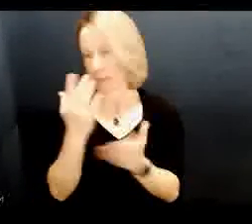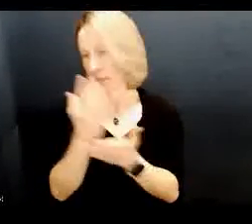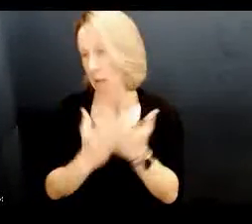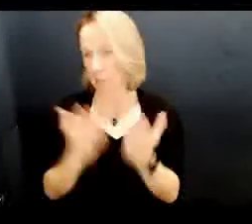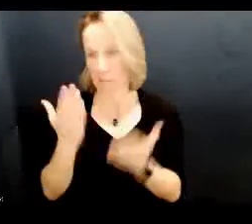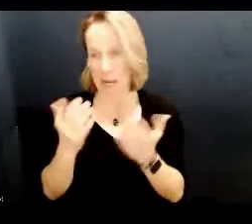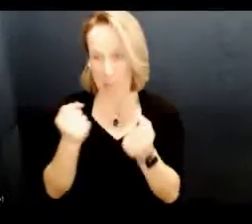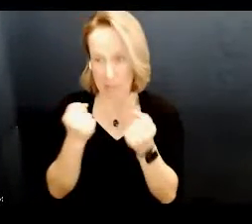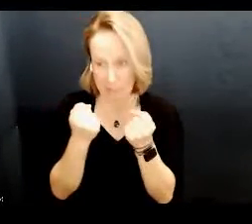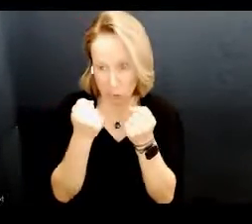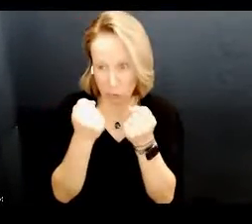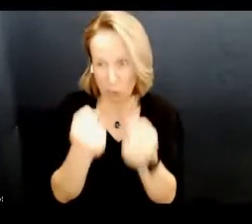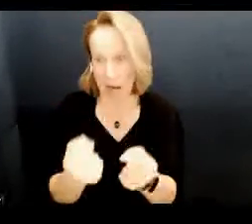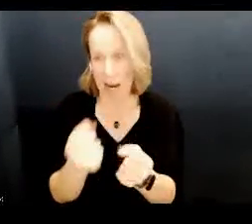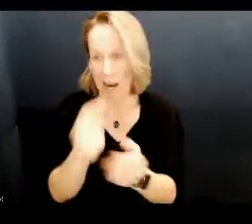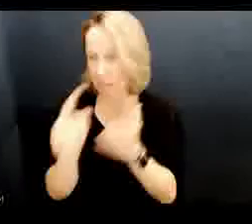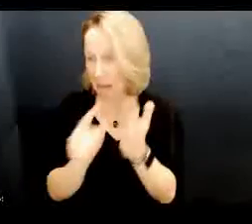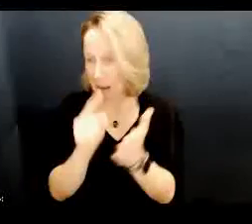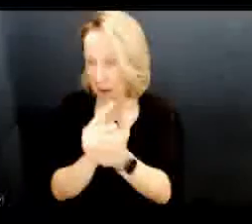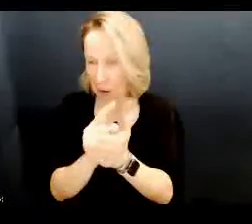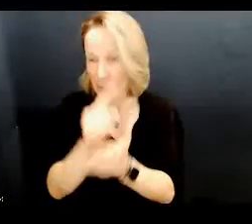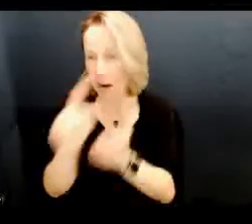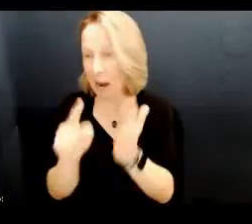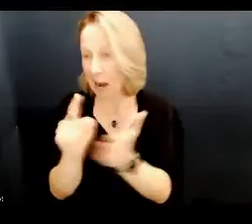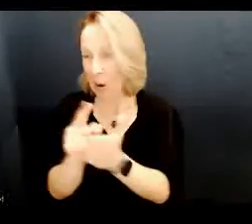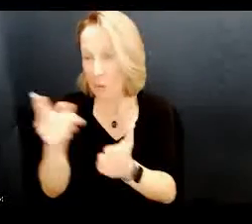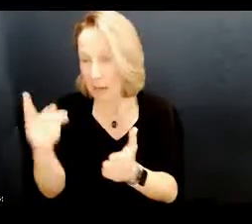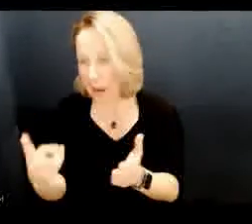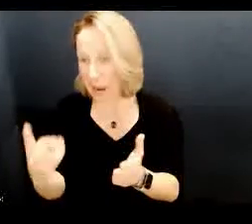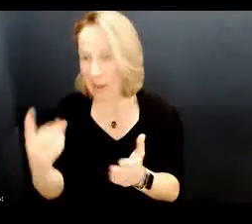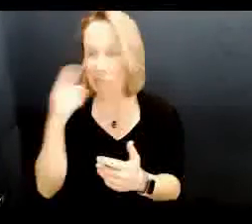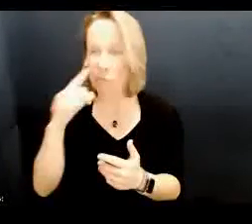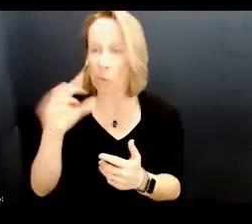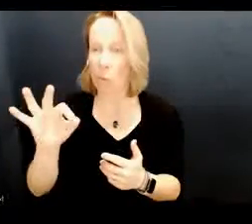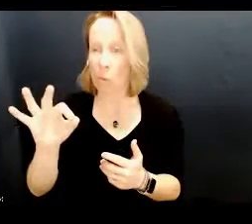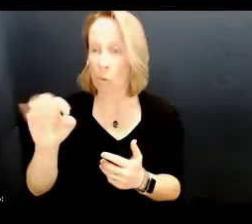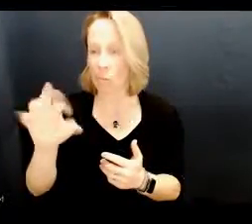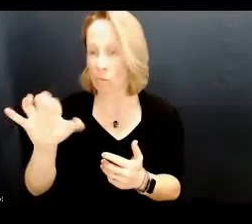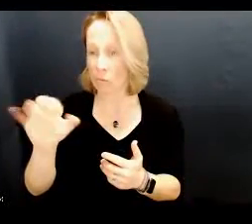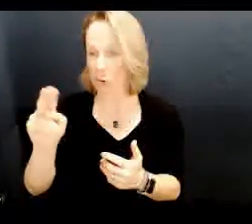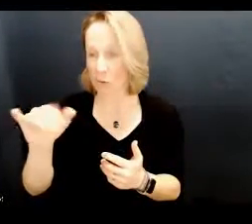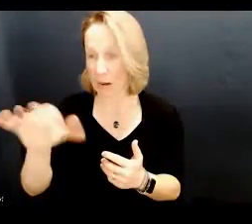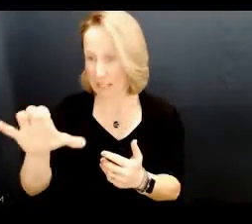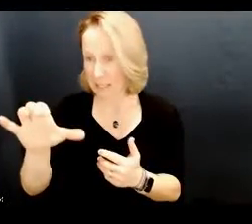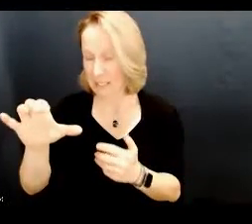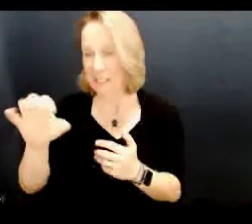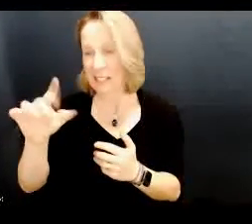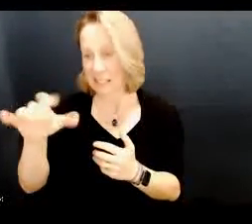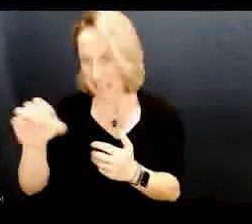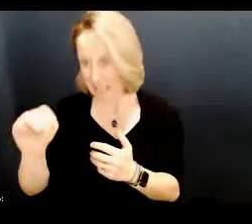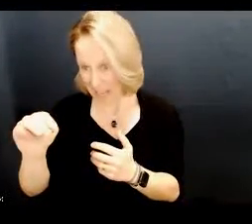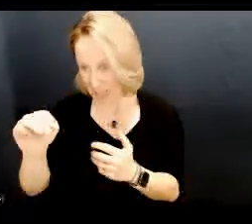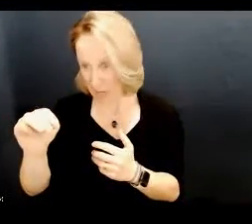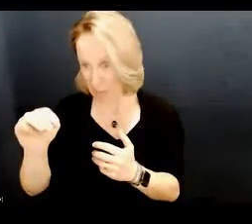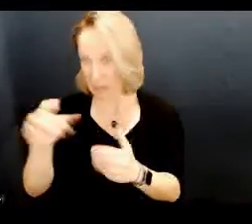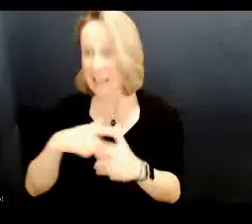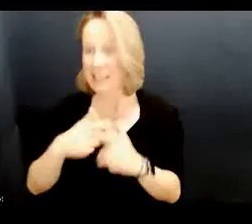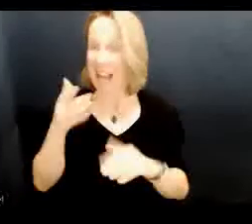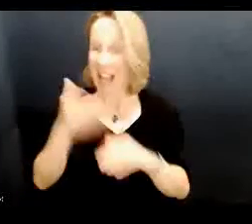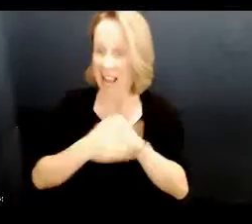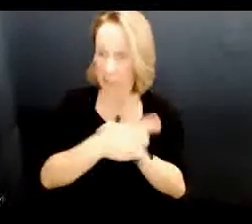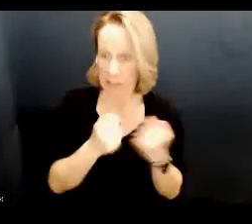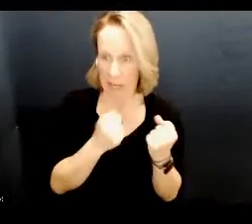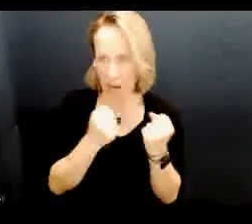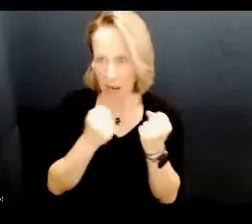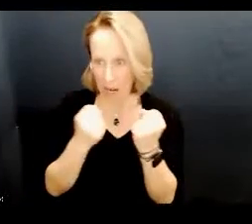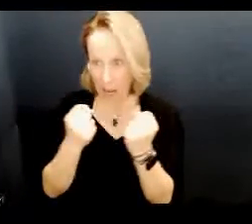get a forensic exam. And then when they arrived at the facility, that was when the forensic examiner was contacted. So then they'd have to wait